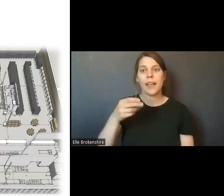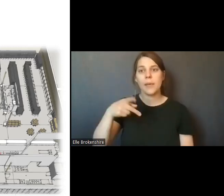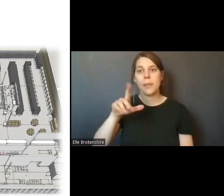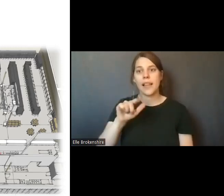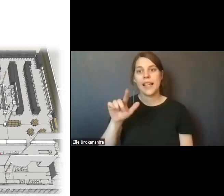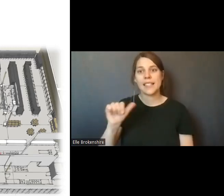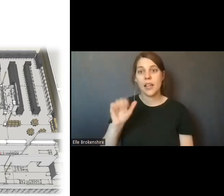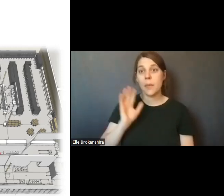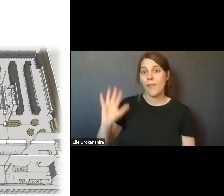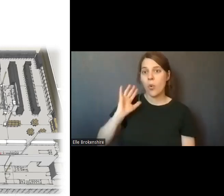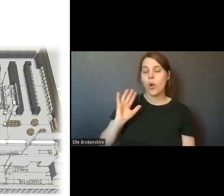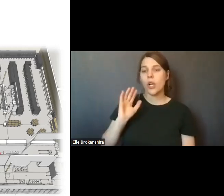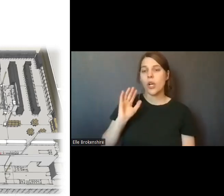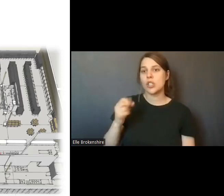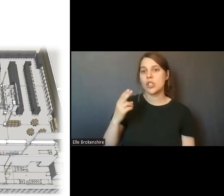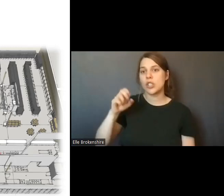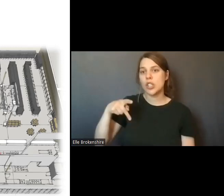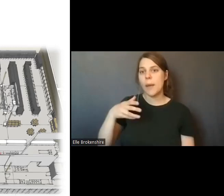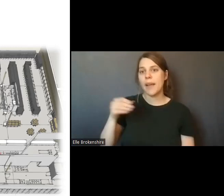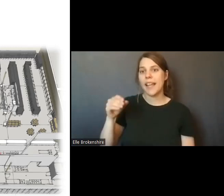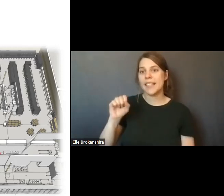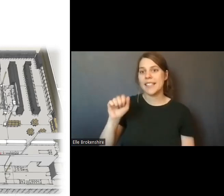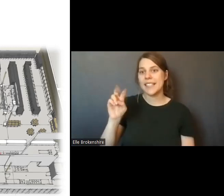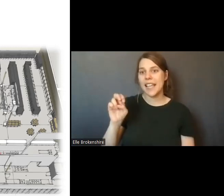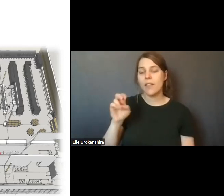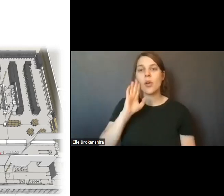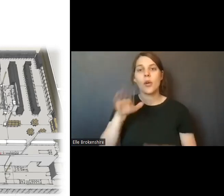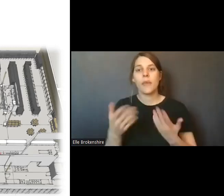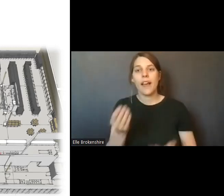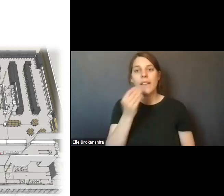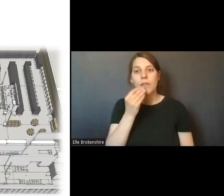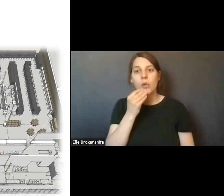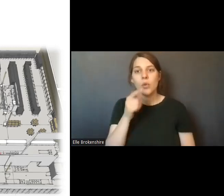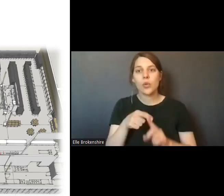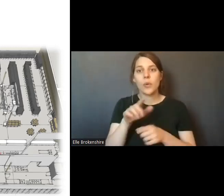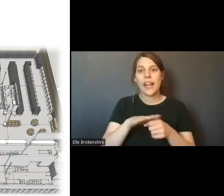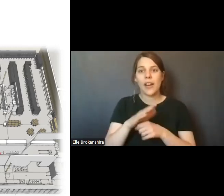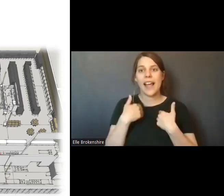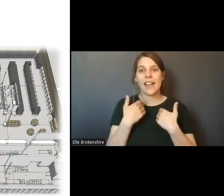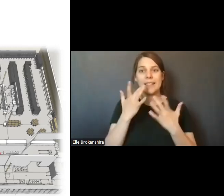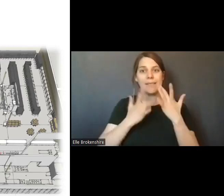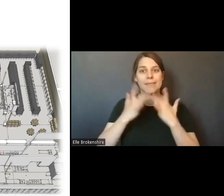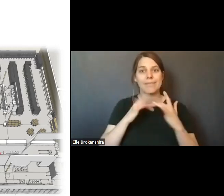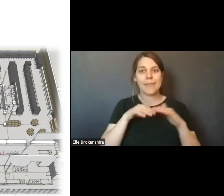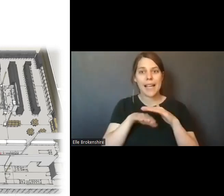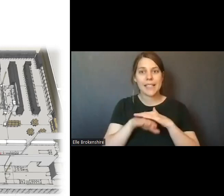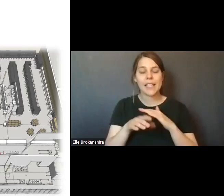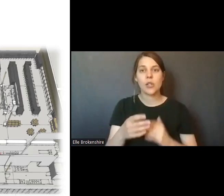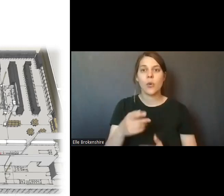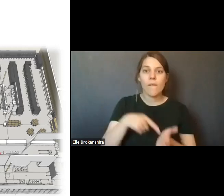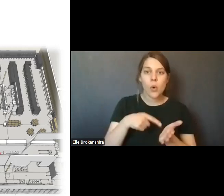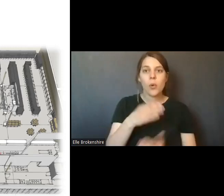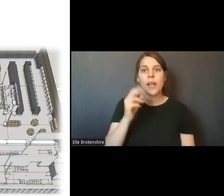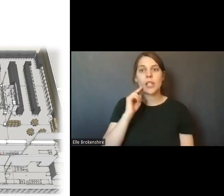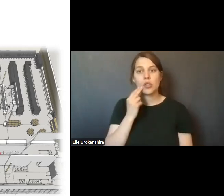And it's going to provide a source of food to an area that often has limited access to affordable and nutritious options. So the grocery